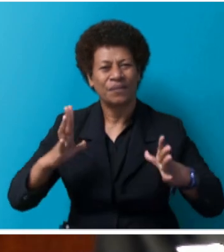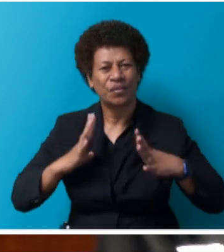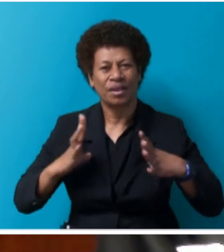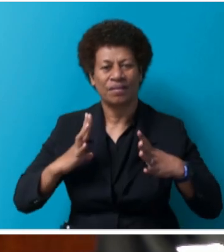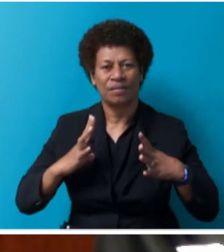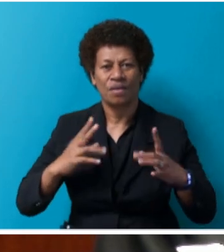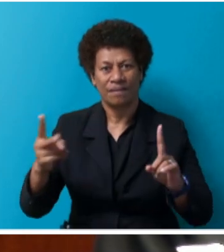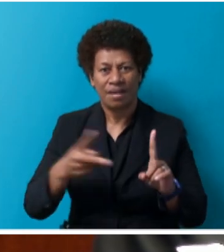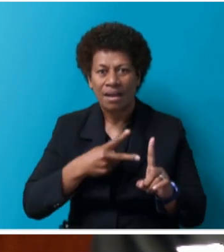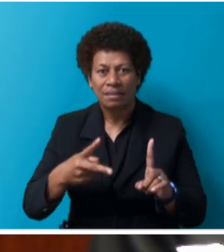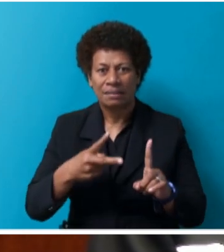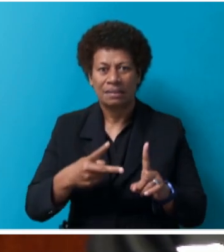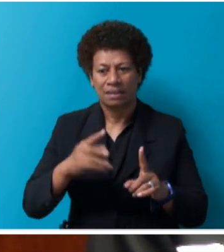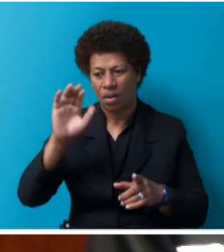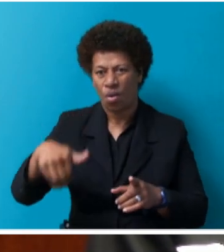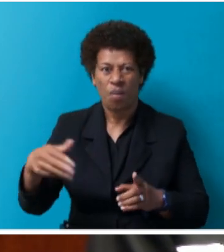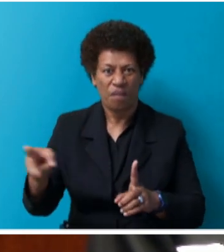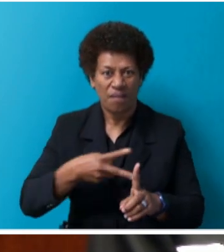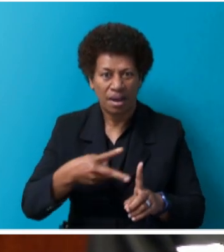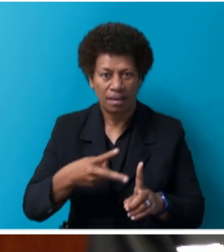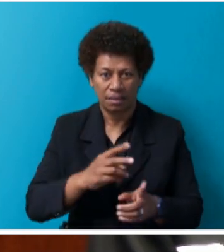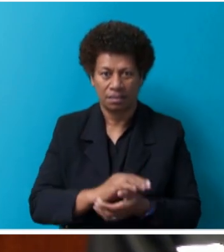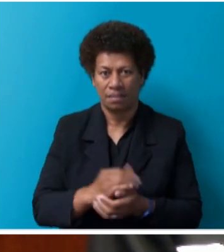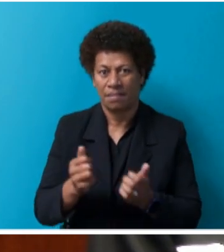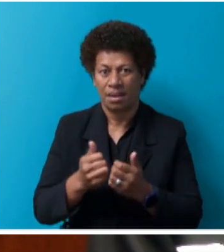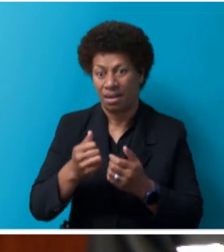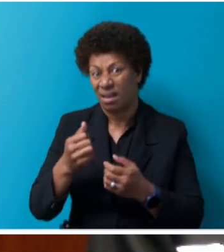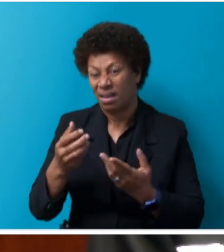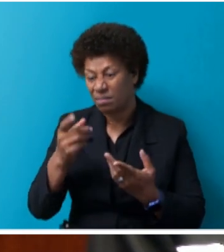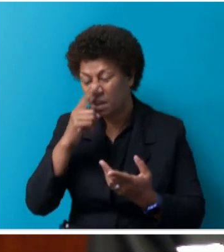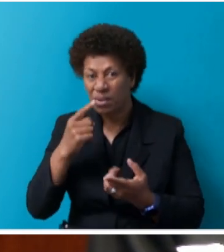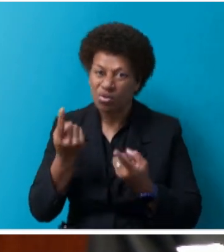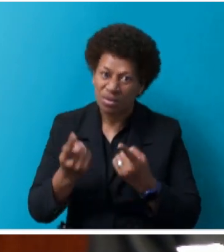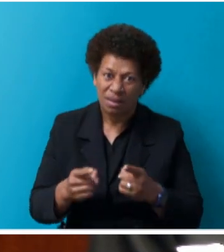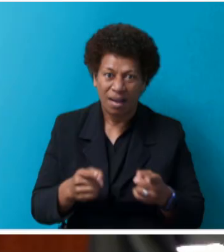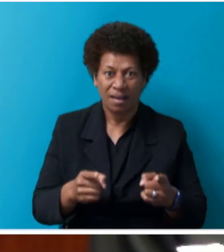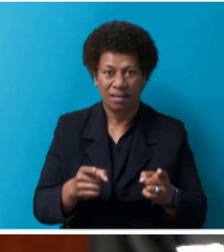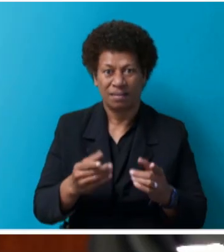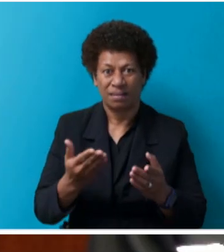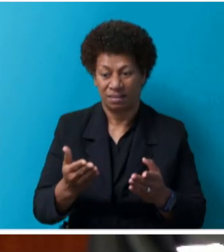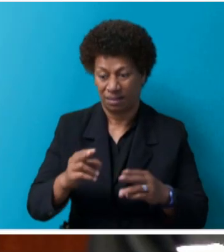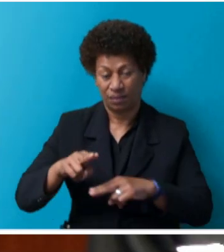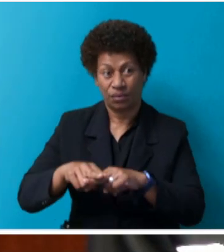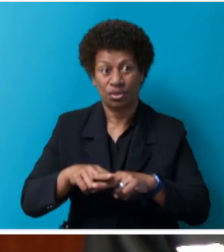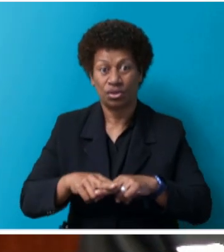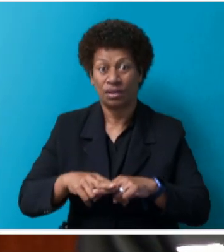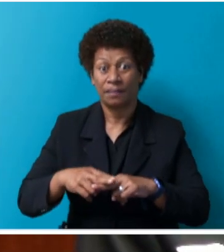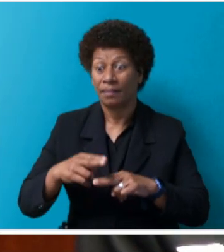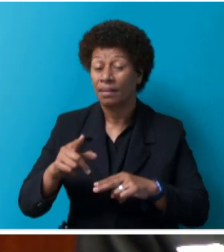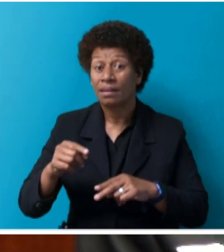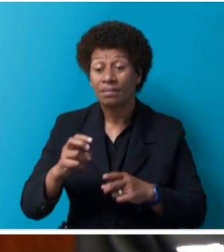Every life lost to domestic violence is one too many, Mr. Speaker, yet in Fiji, the tragedy continues to unfold